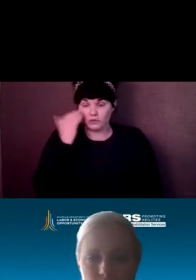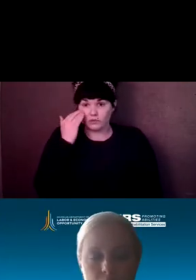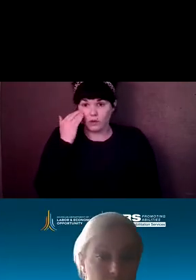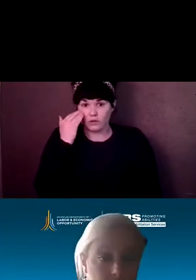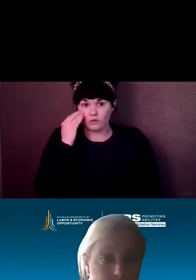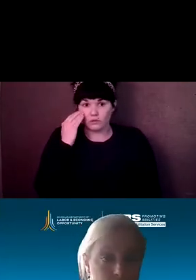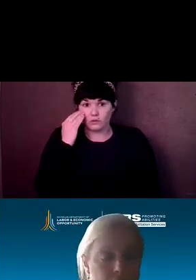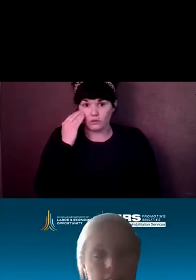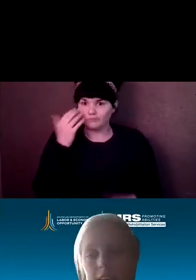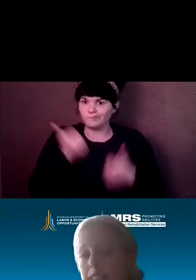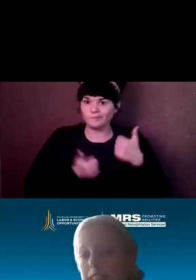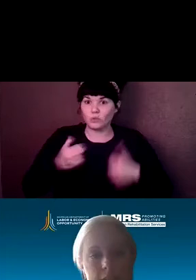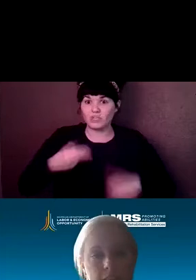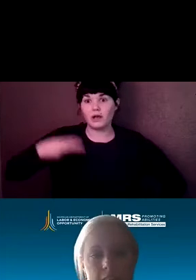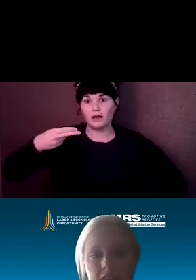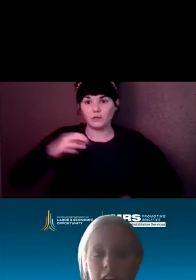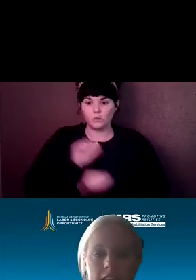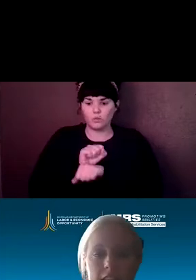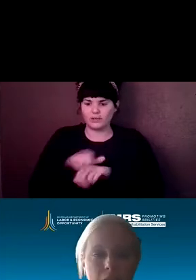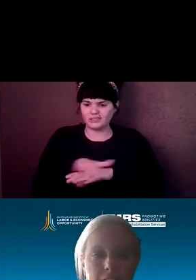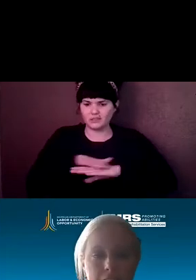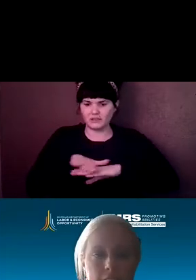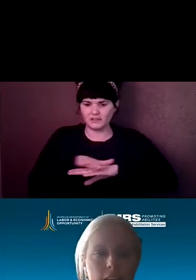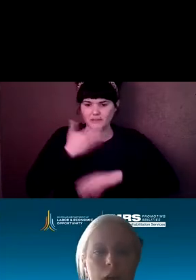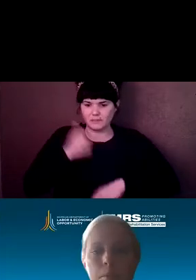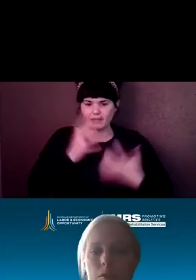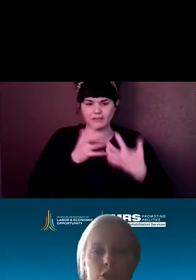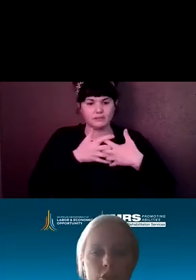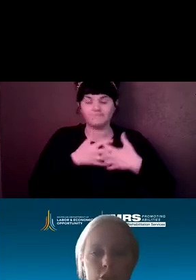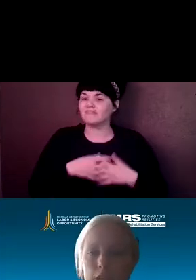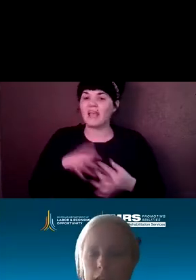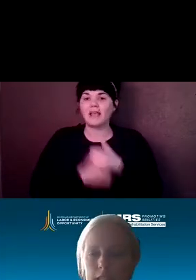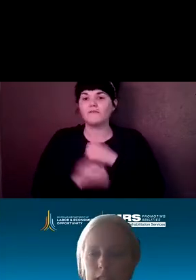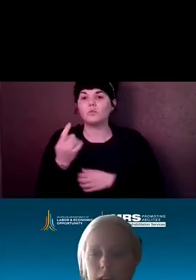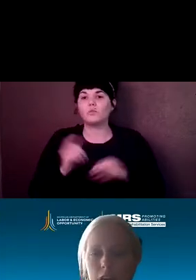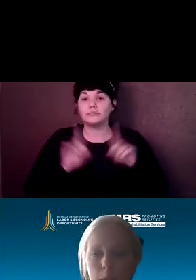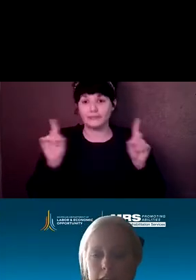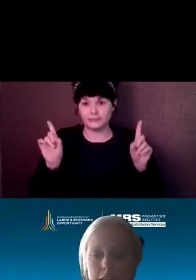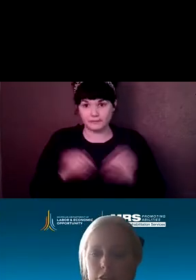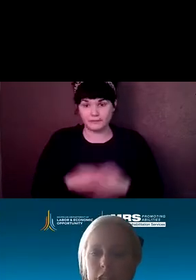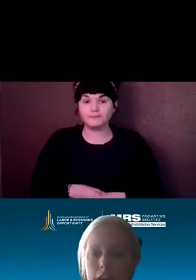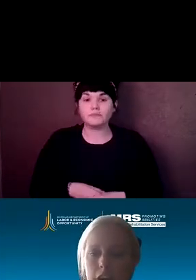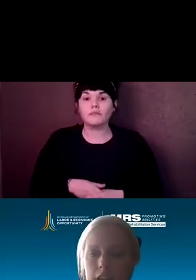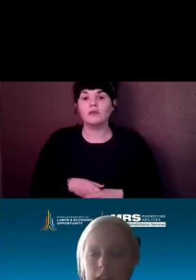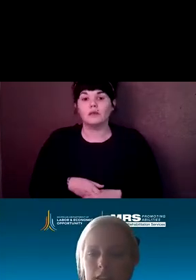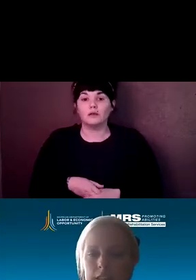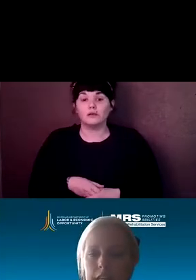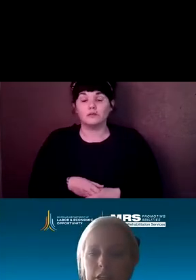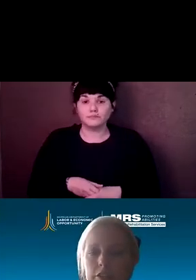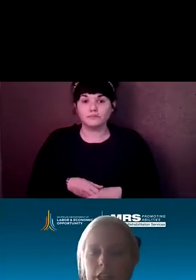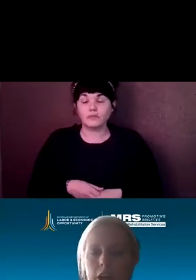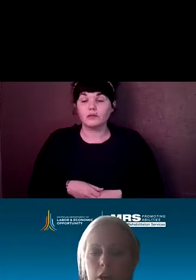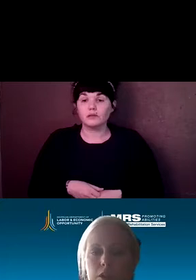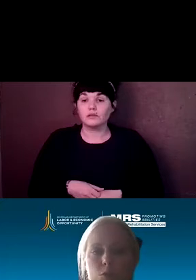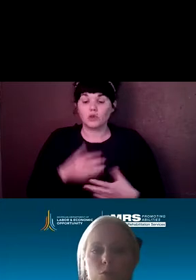is correct for you? And again, it's different for everybody, but what you do is take your chair, sit in